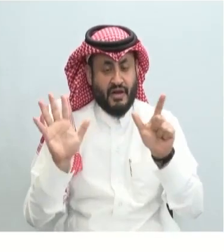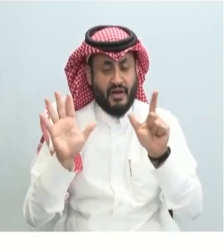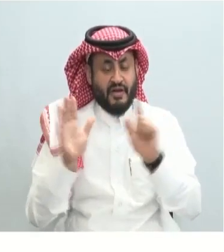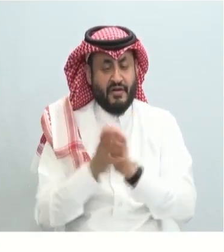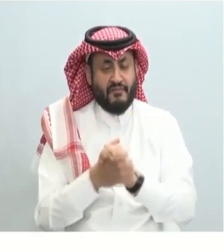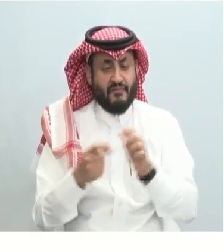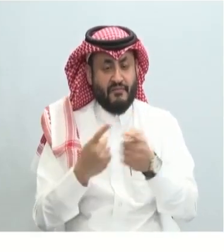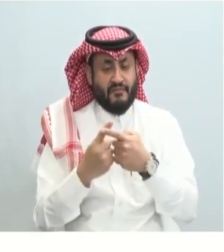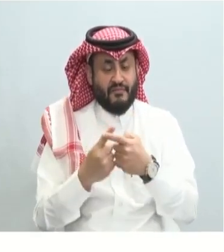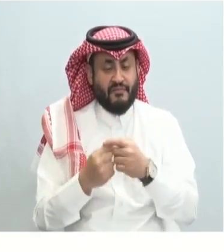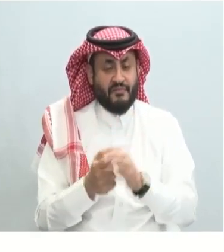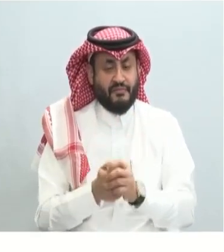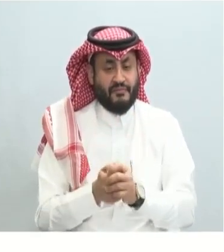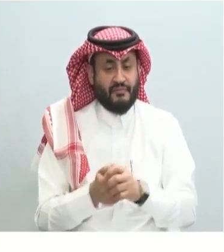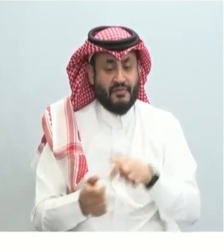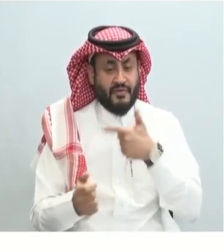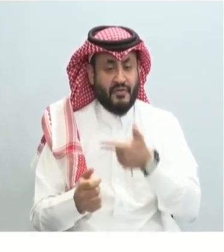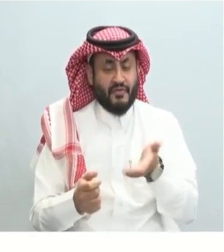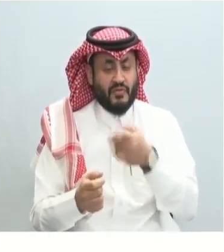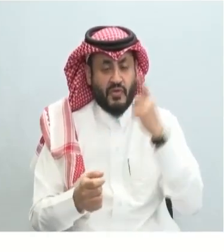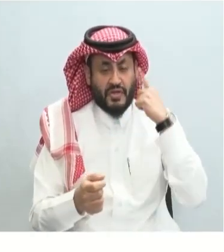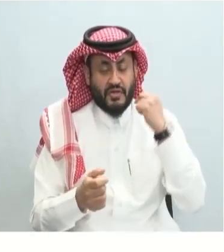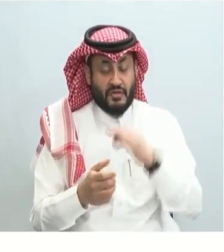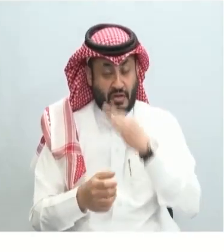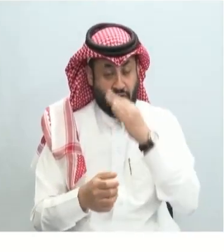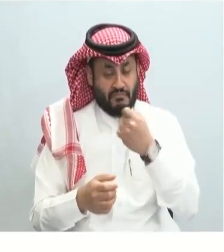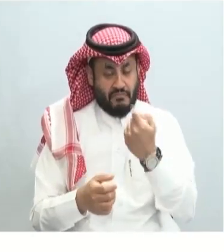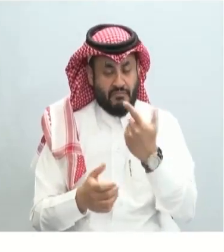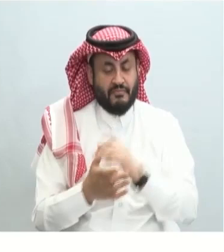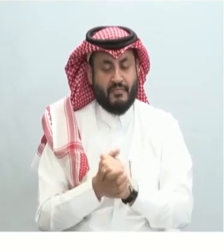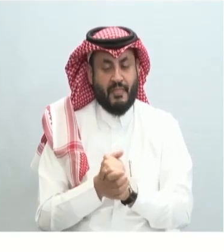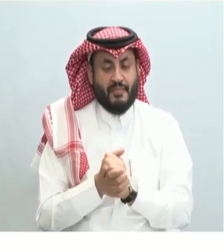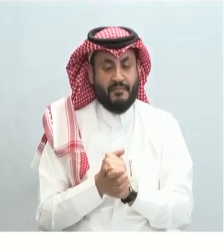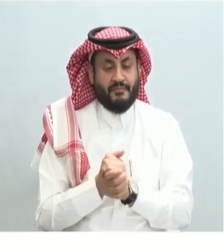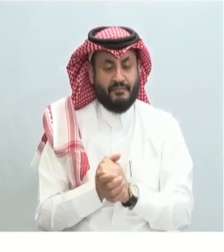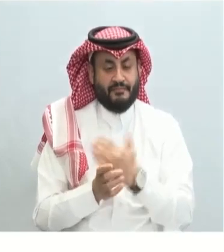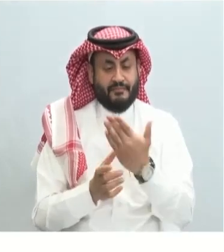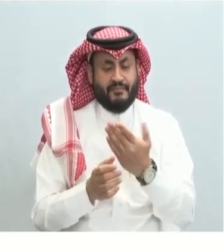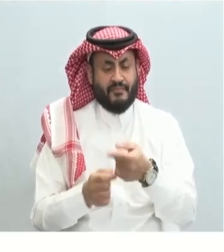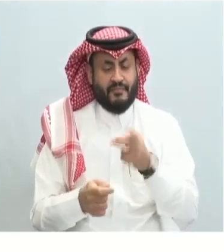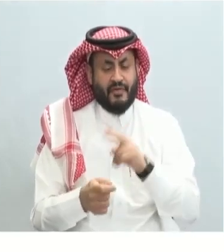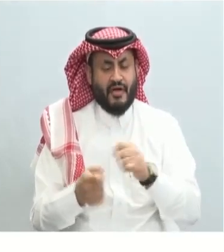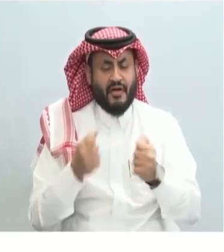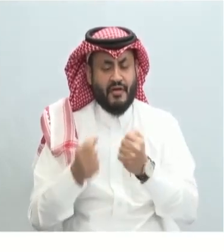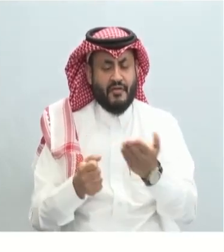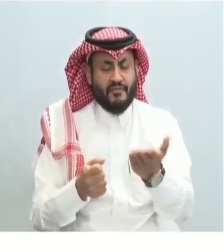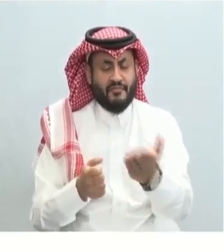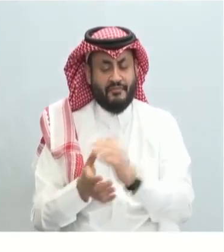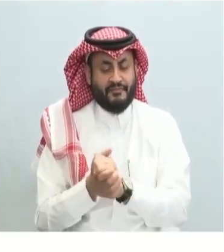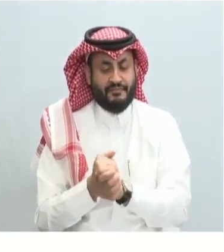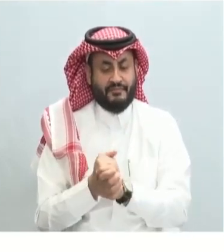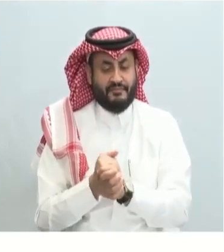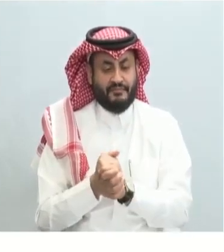from Sunday to Saturday with good pronunciation. So let's remind ourselves with